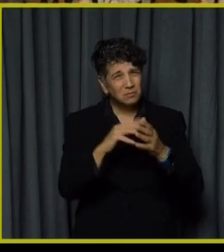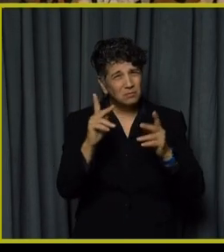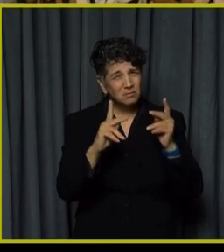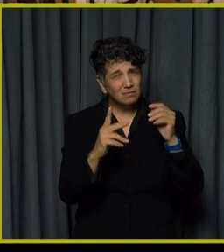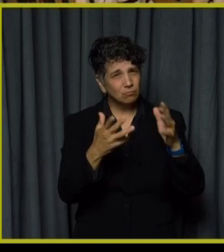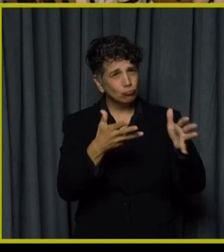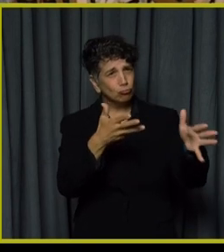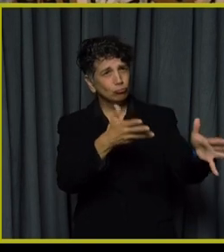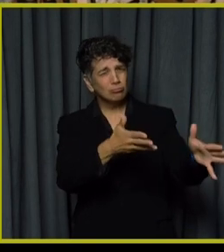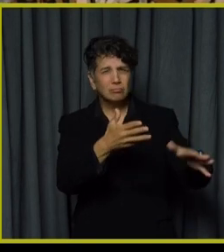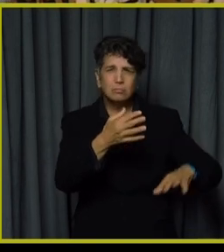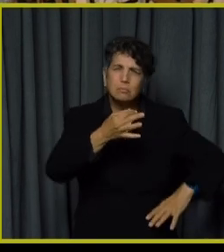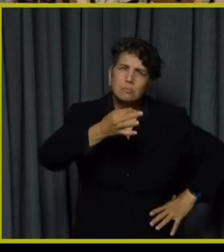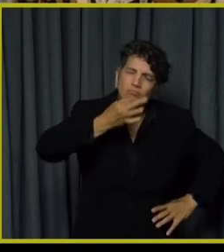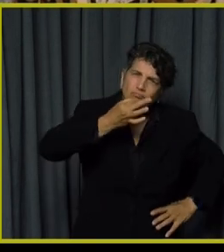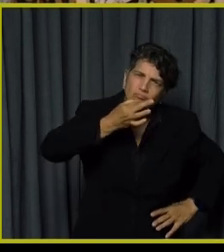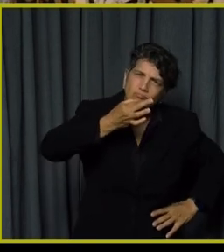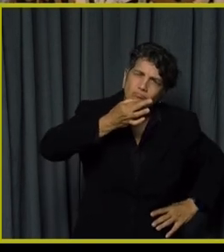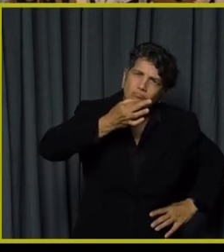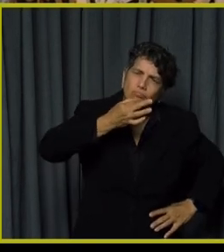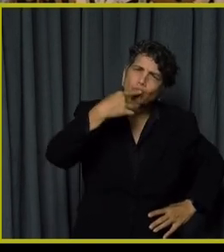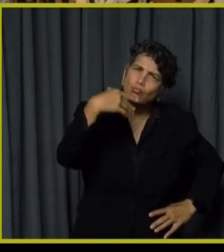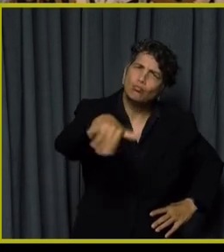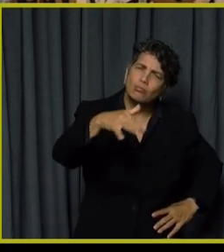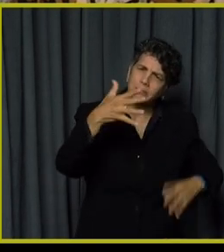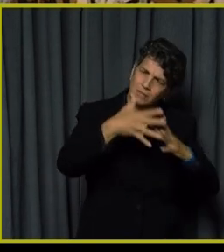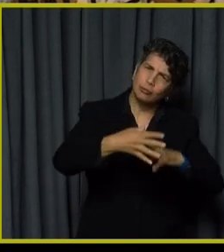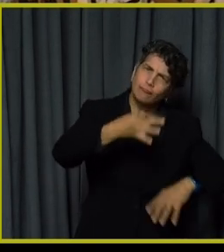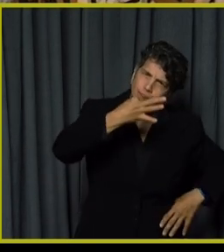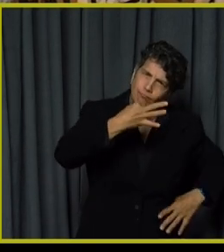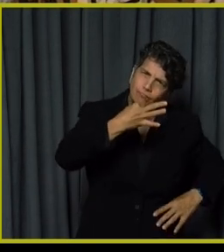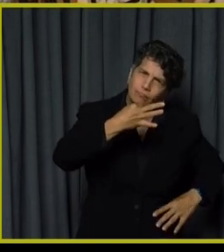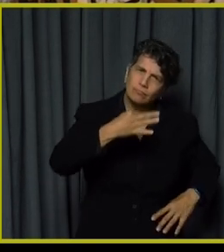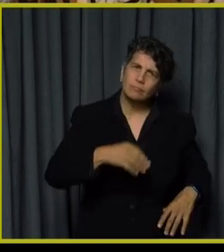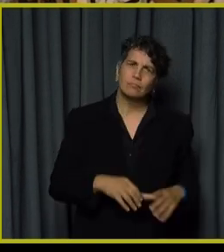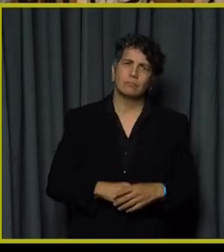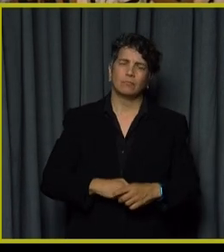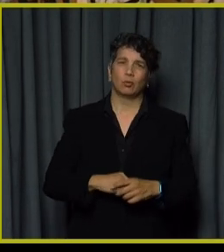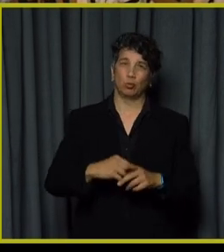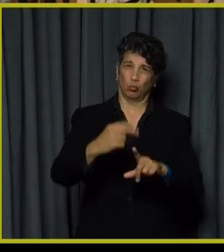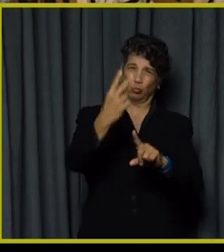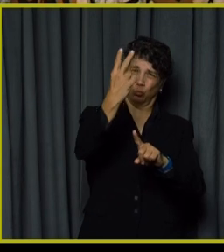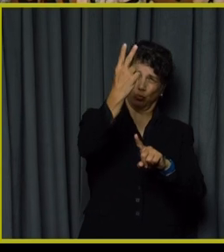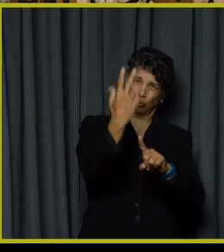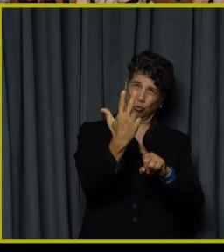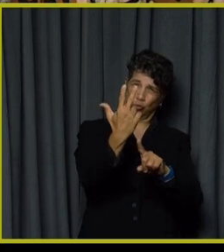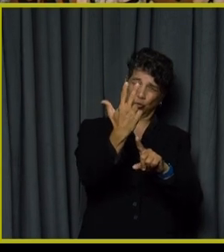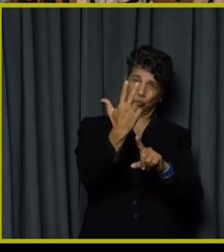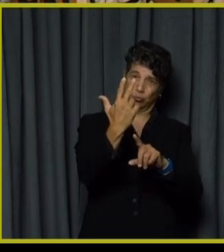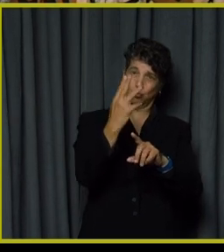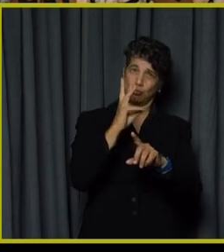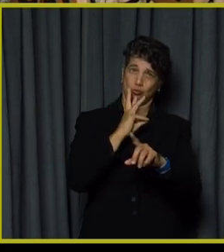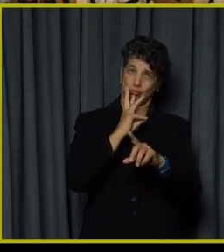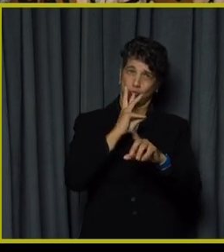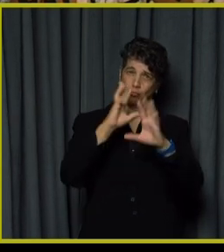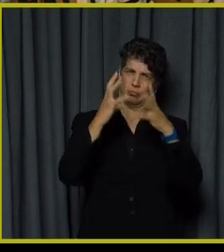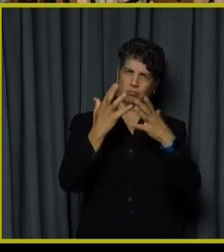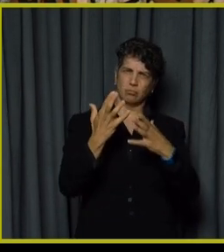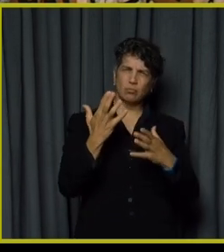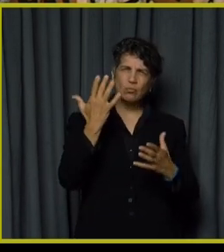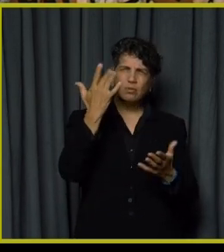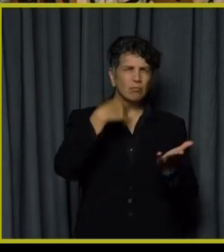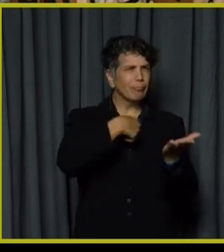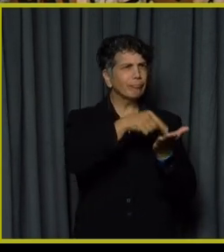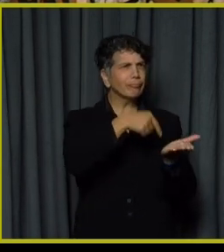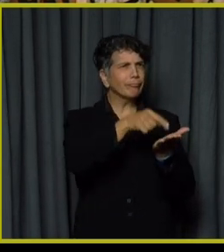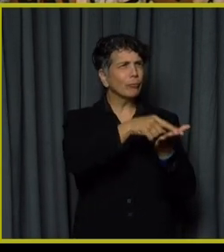ore? If the world is 2/3 water, why do we pay water bills? And I do say, you don't send that to your water company